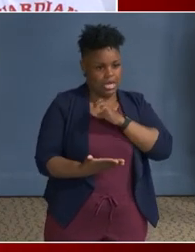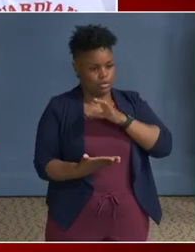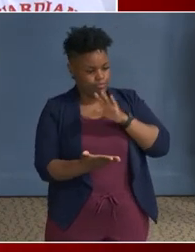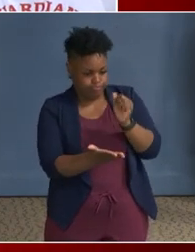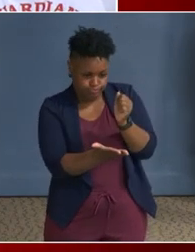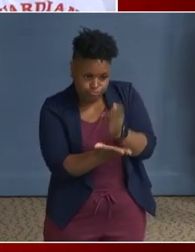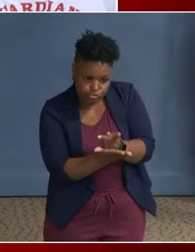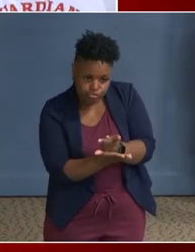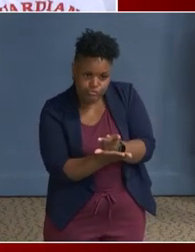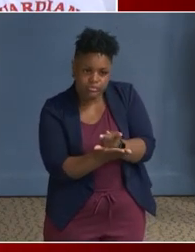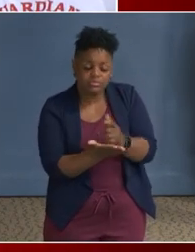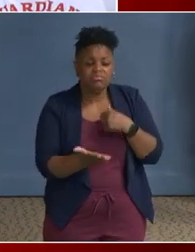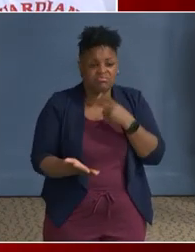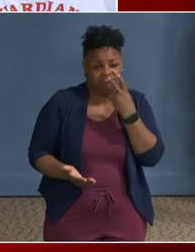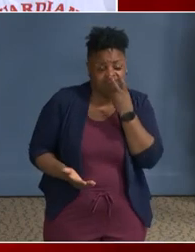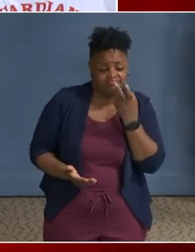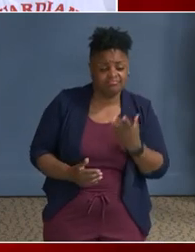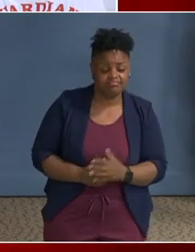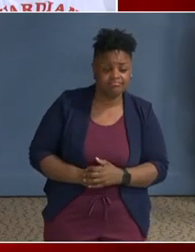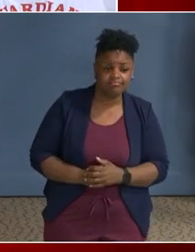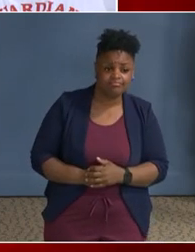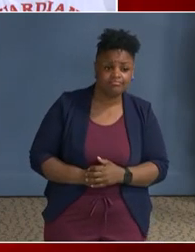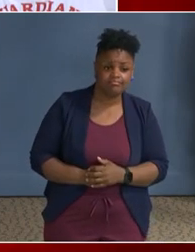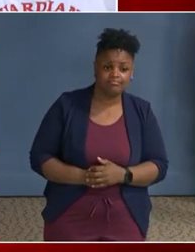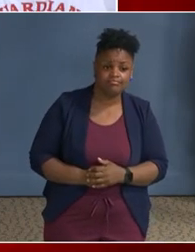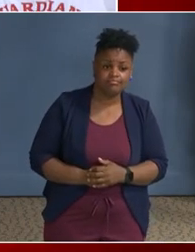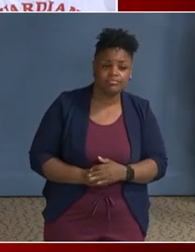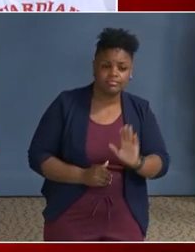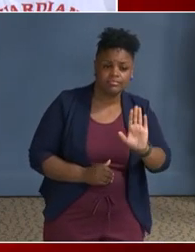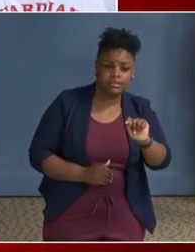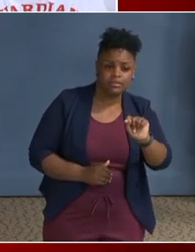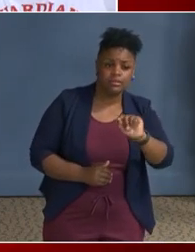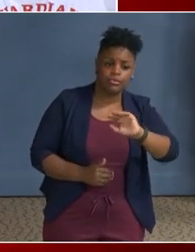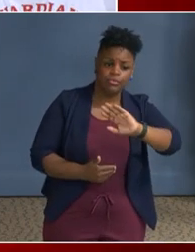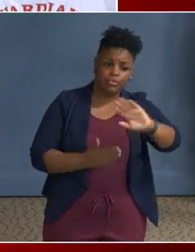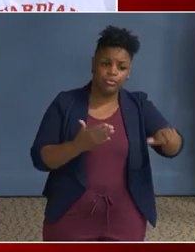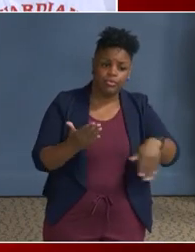Probably not. But it all makes us